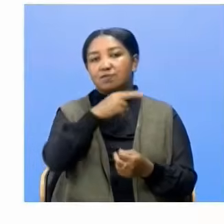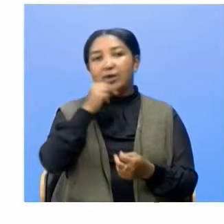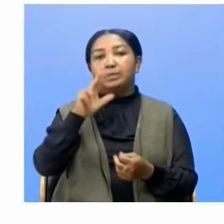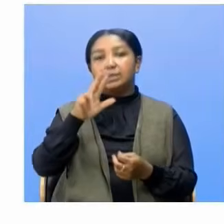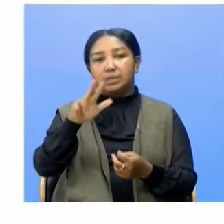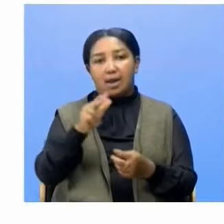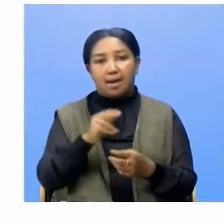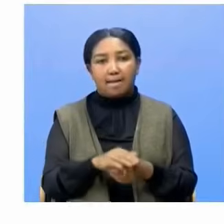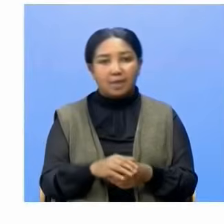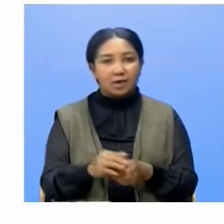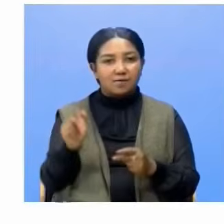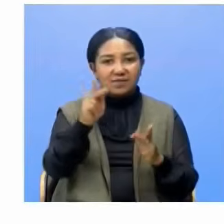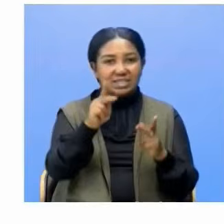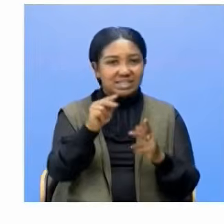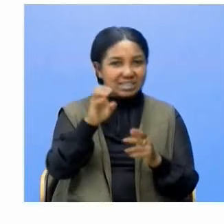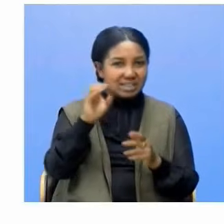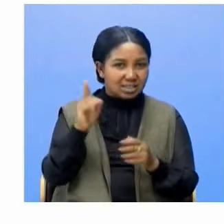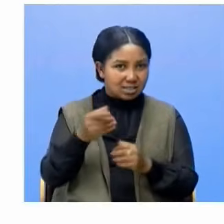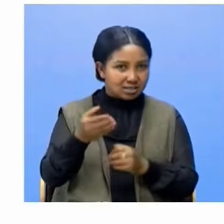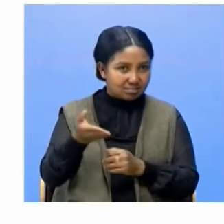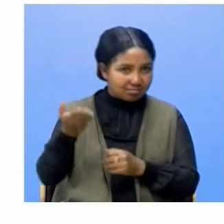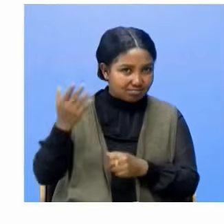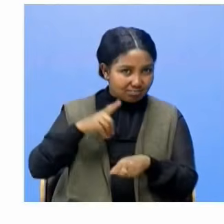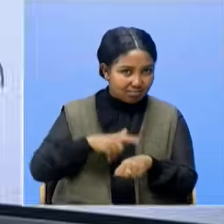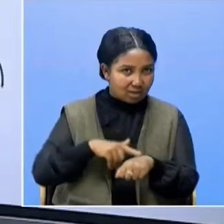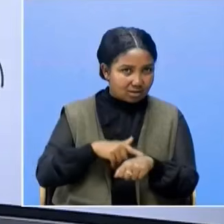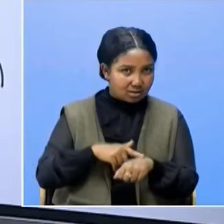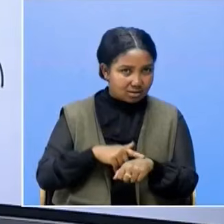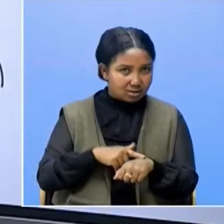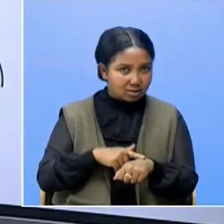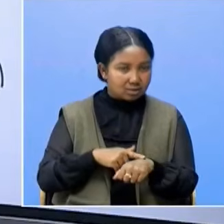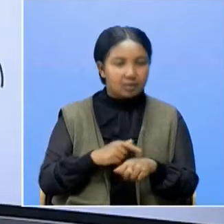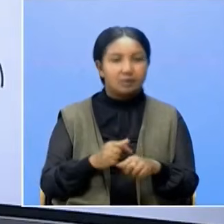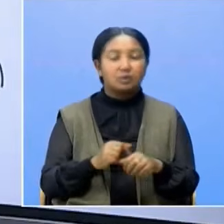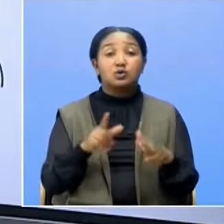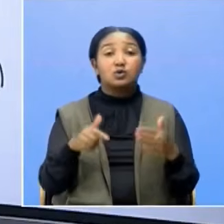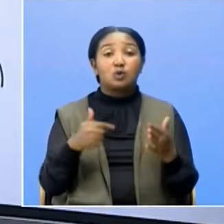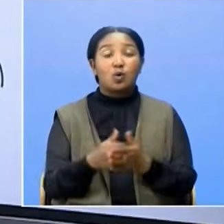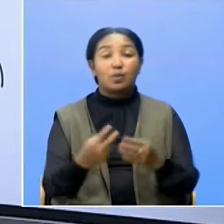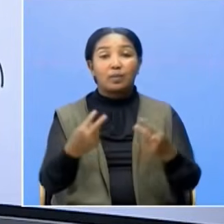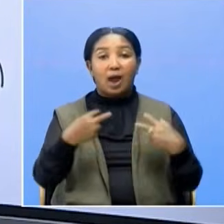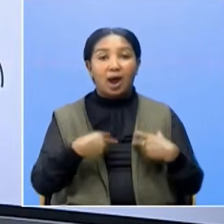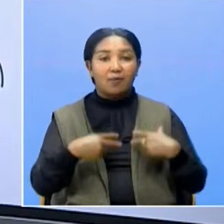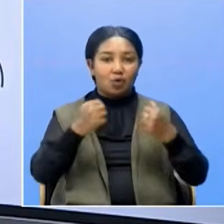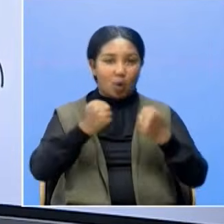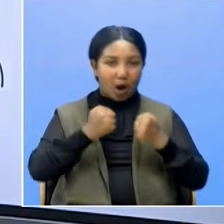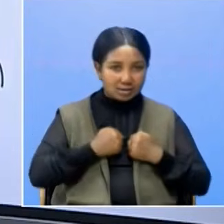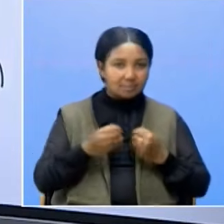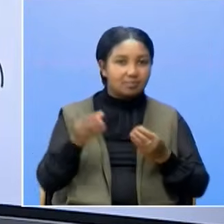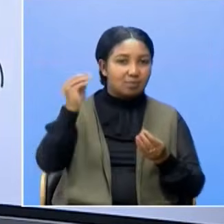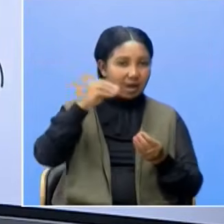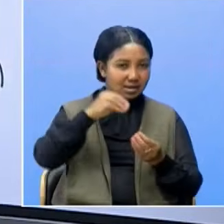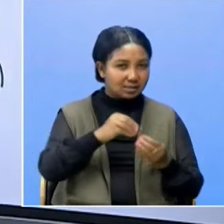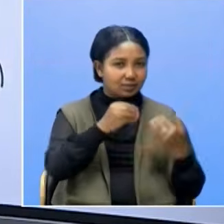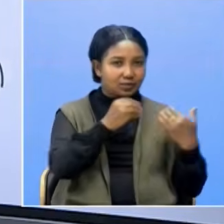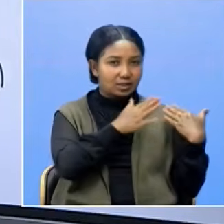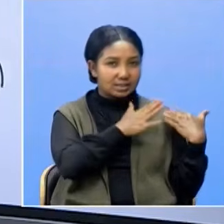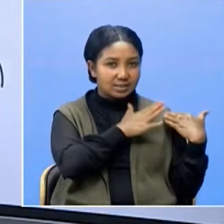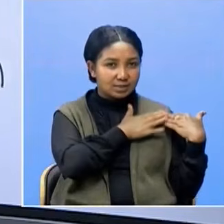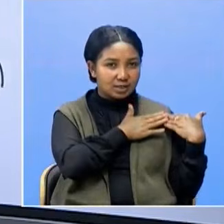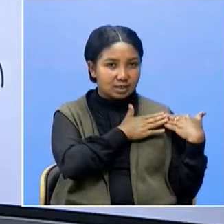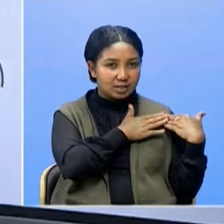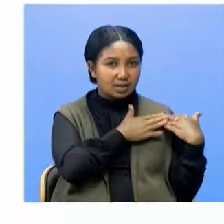form. And visited. It is also the verb 3. So have or has plus